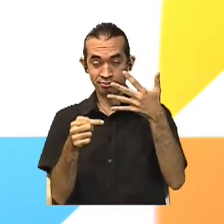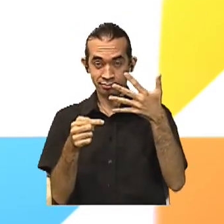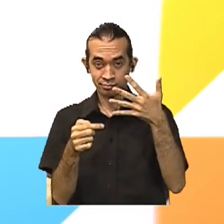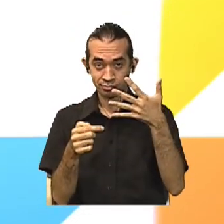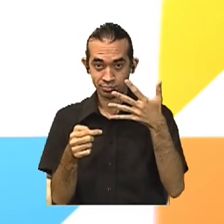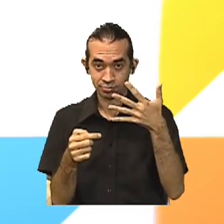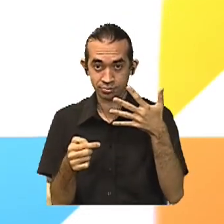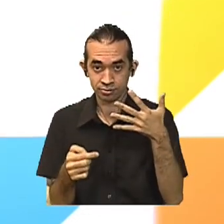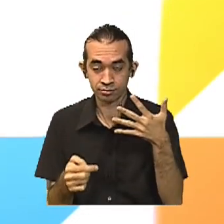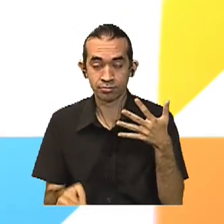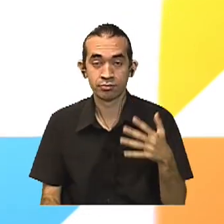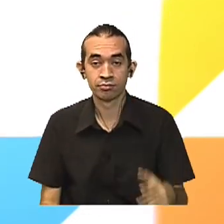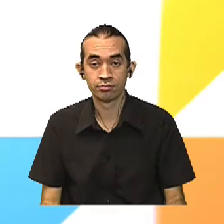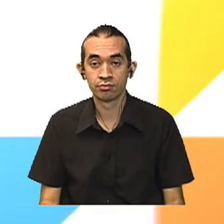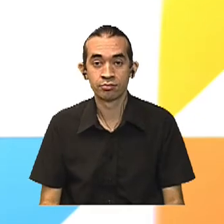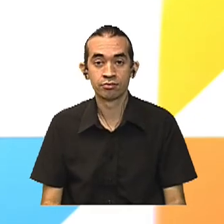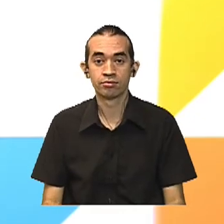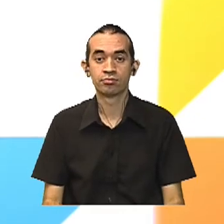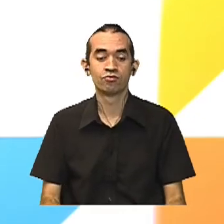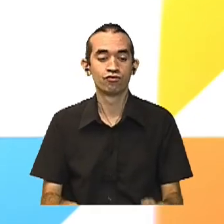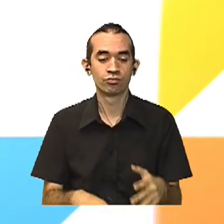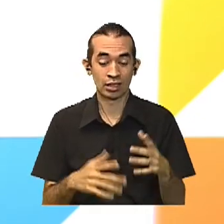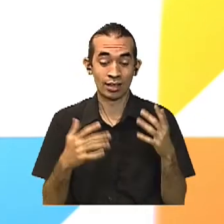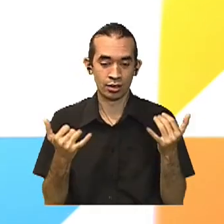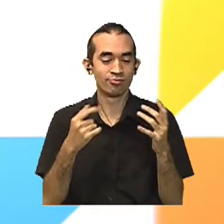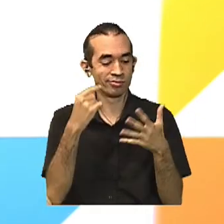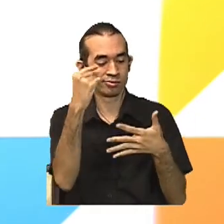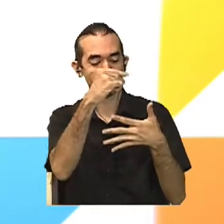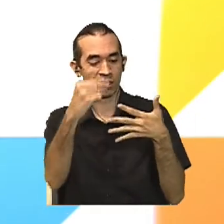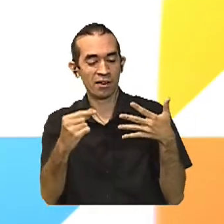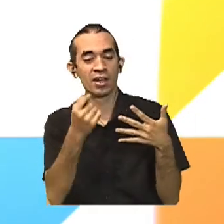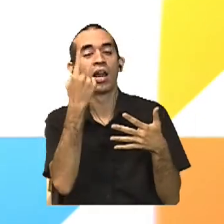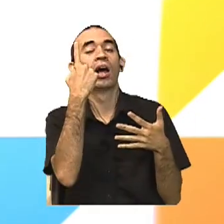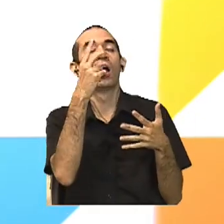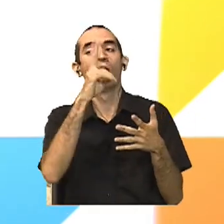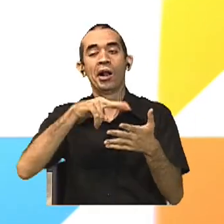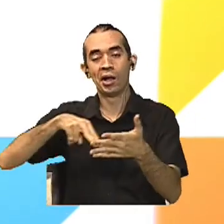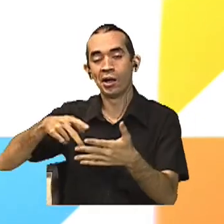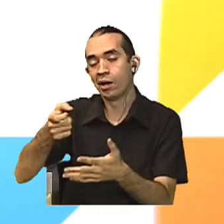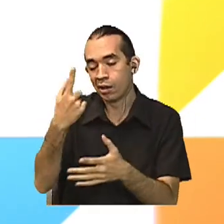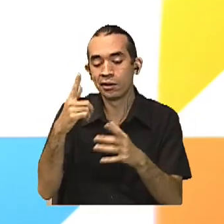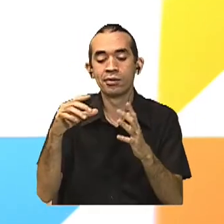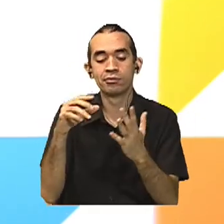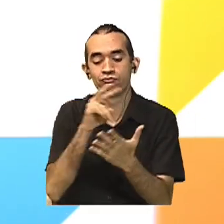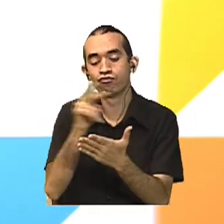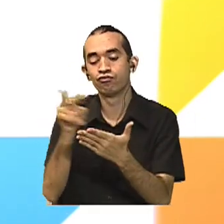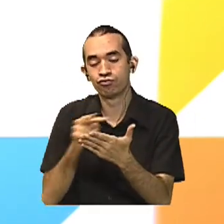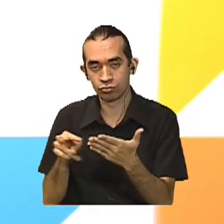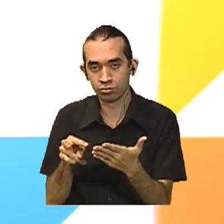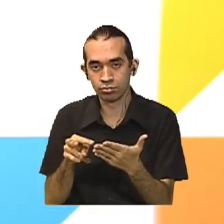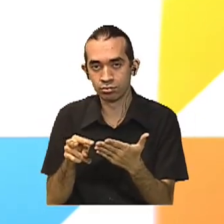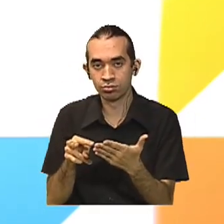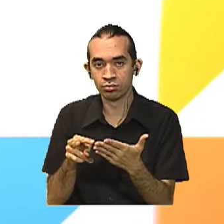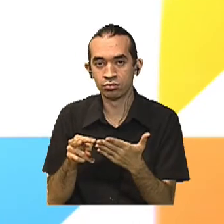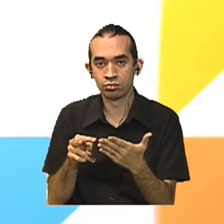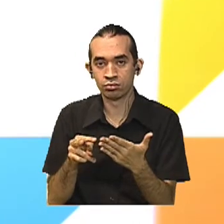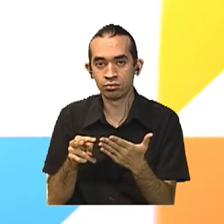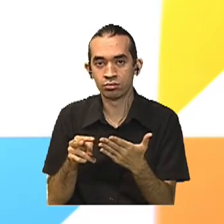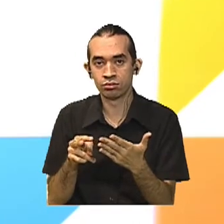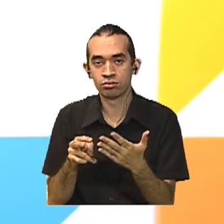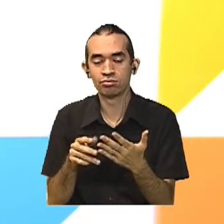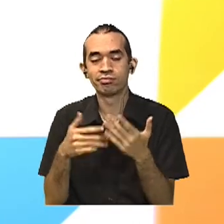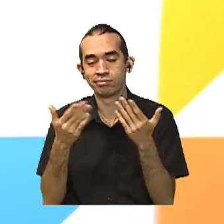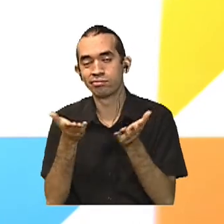that we read these words, we are going to see the